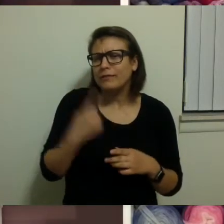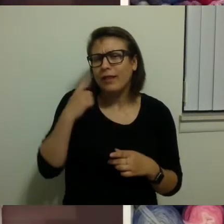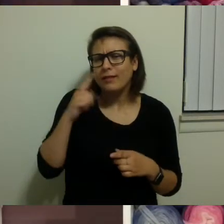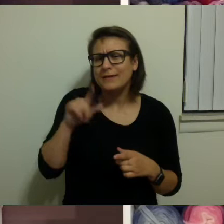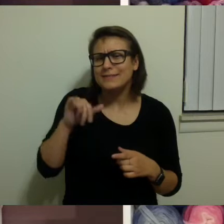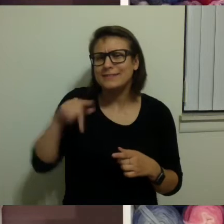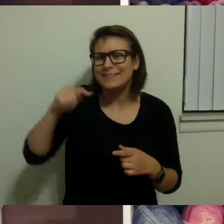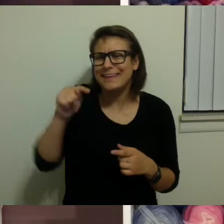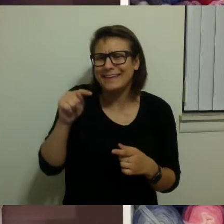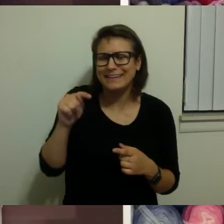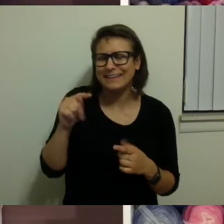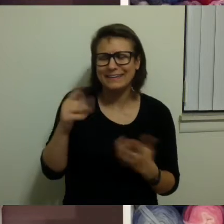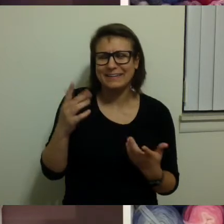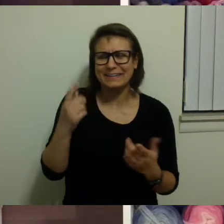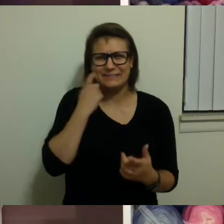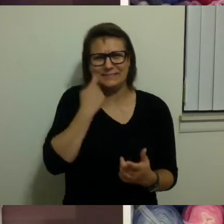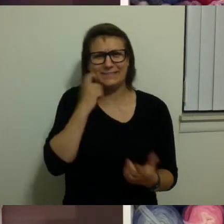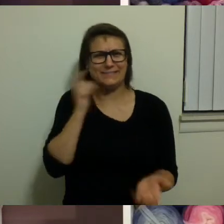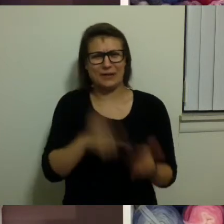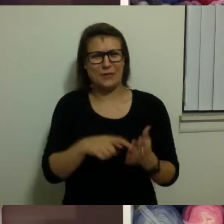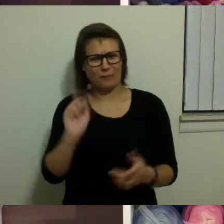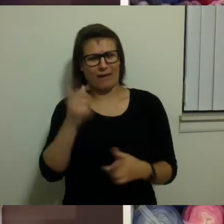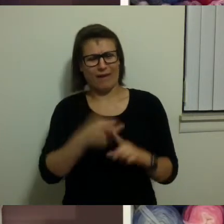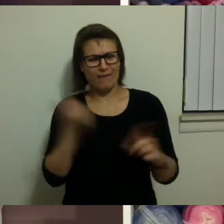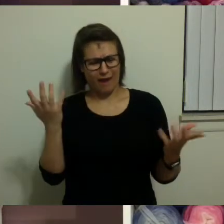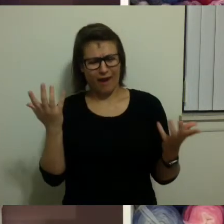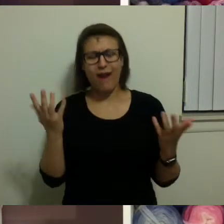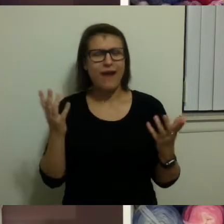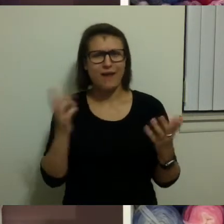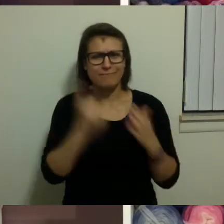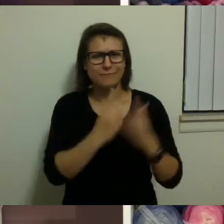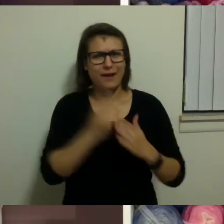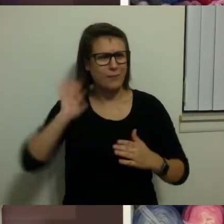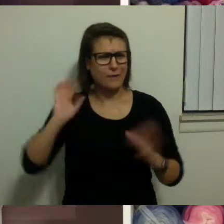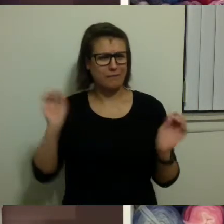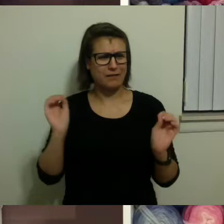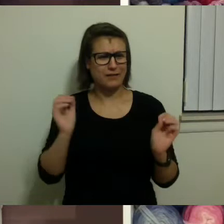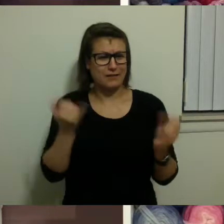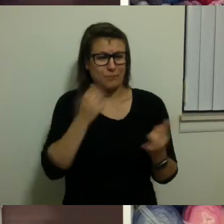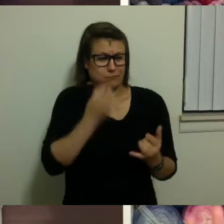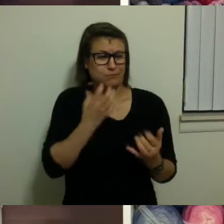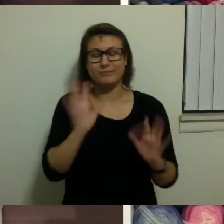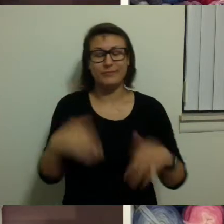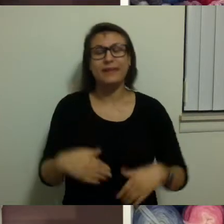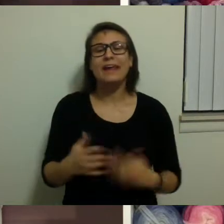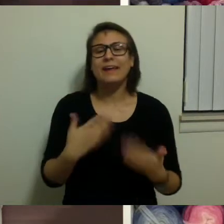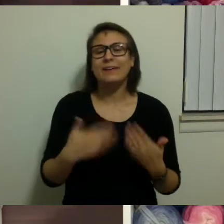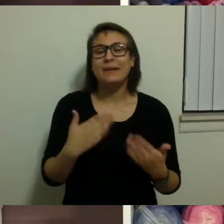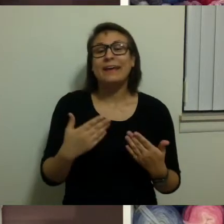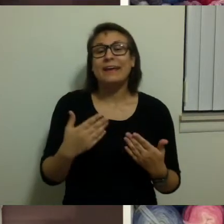zit. I just noticed it. I'm like, where did that come from? I didn't have that an hour ago, I swear. Anyway,